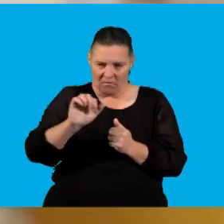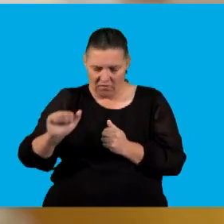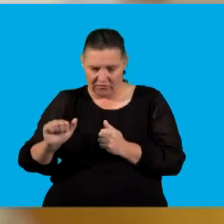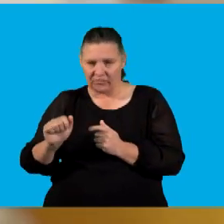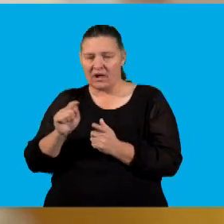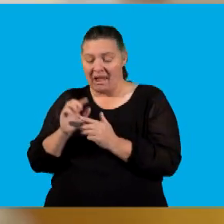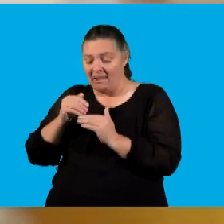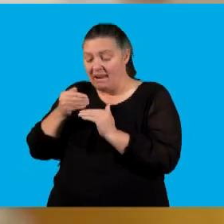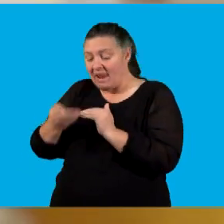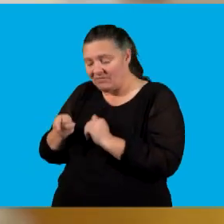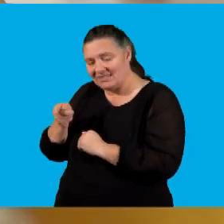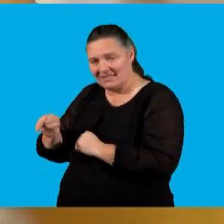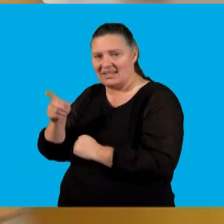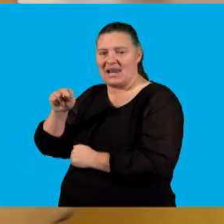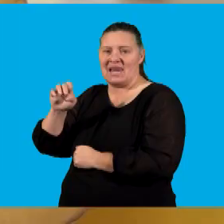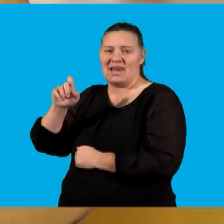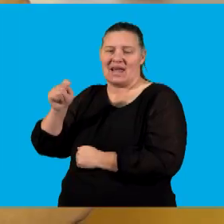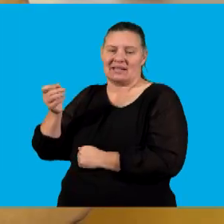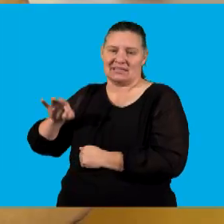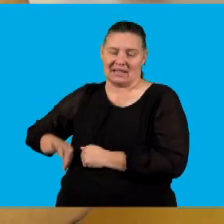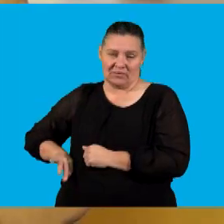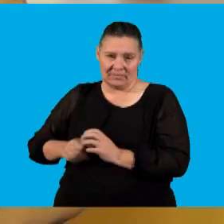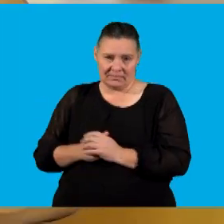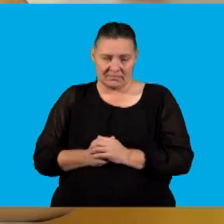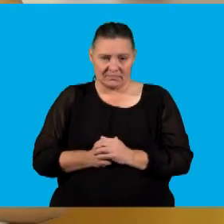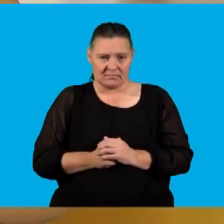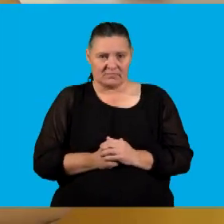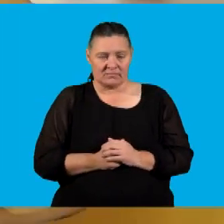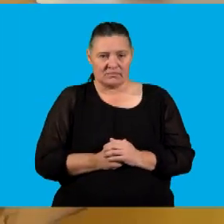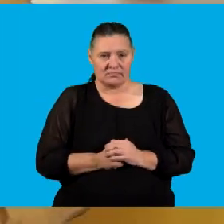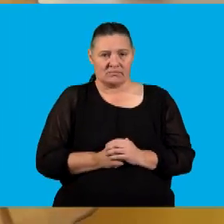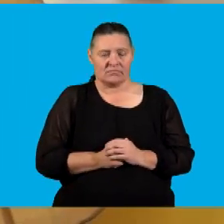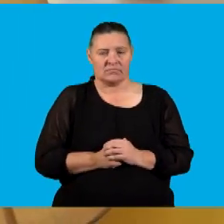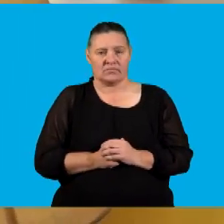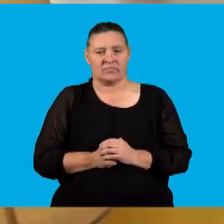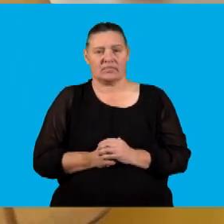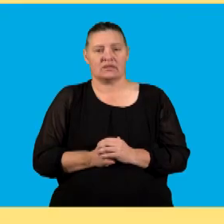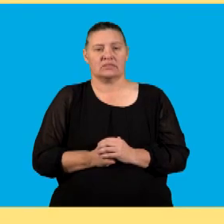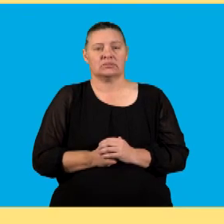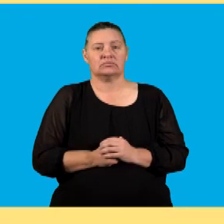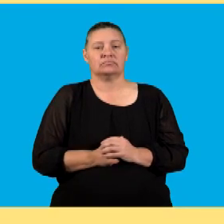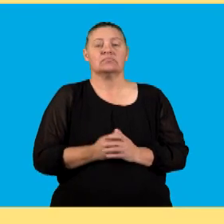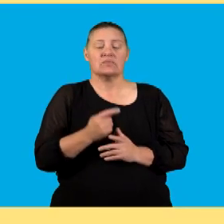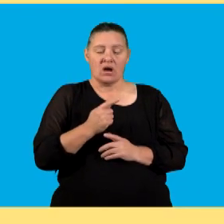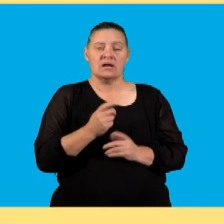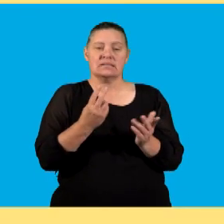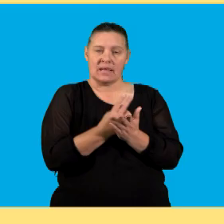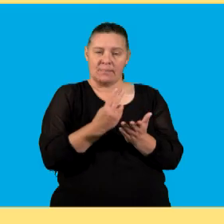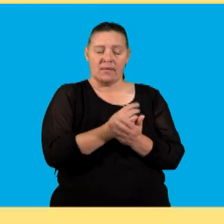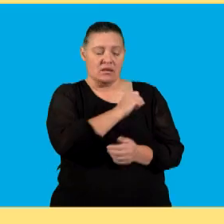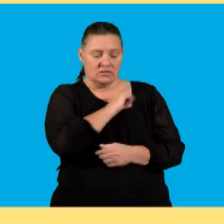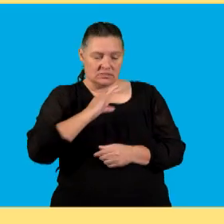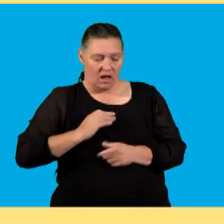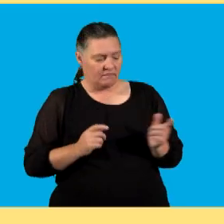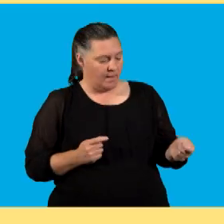subtract from that gross, as well as the net, what we call the take home. And the employer's contributions